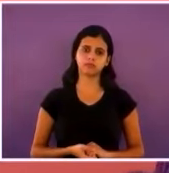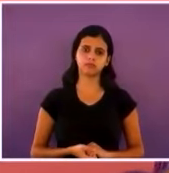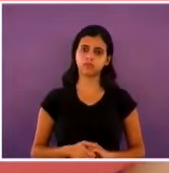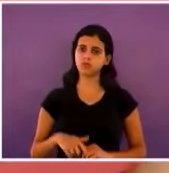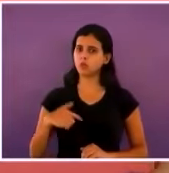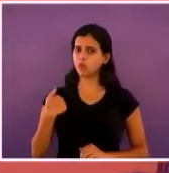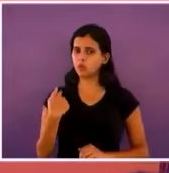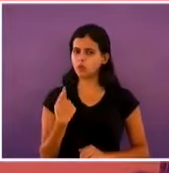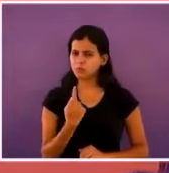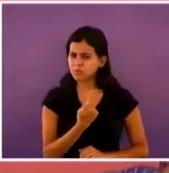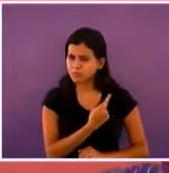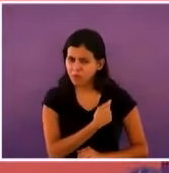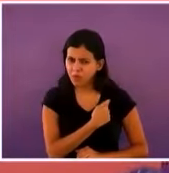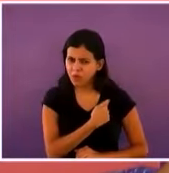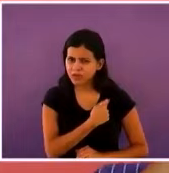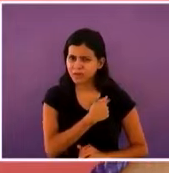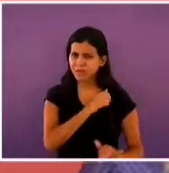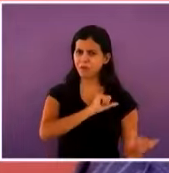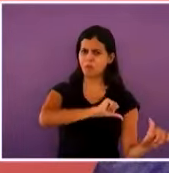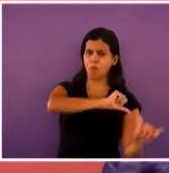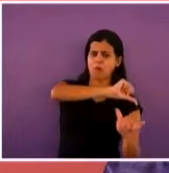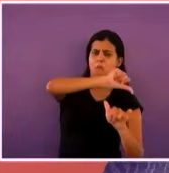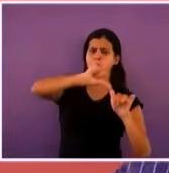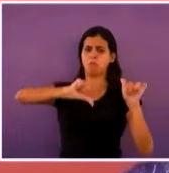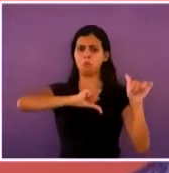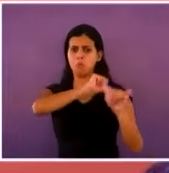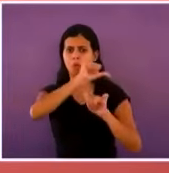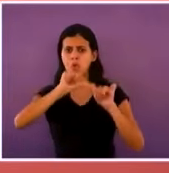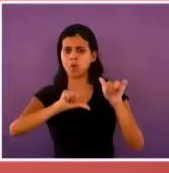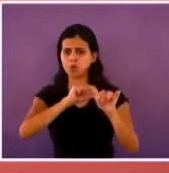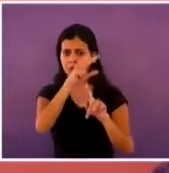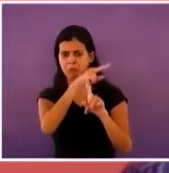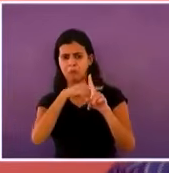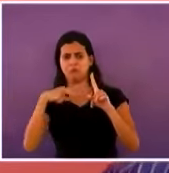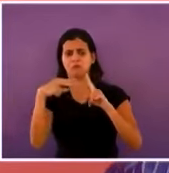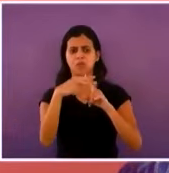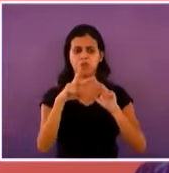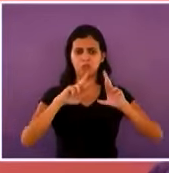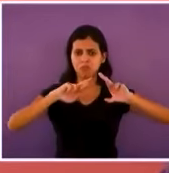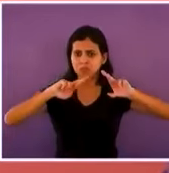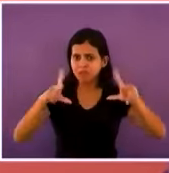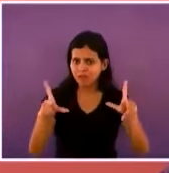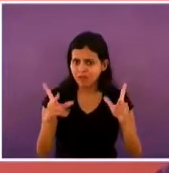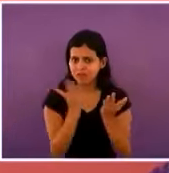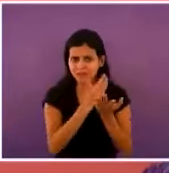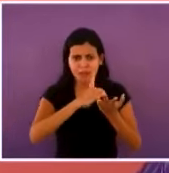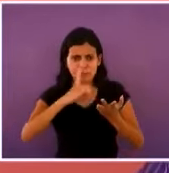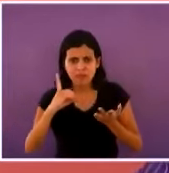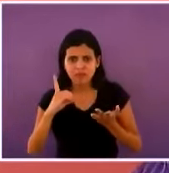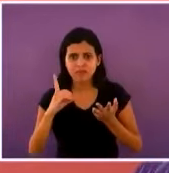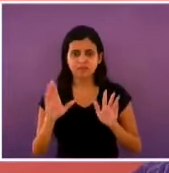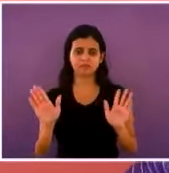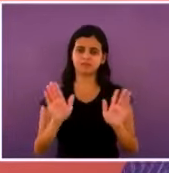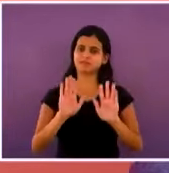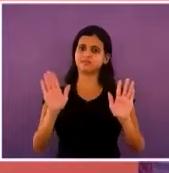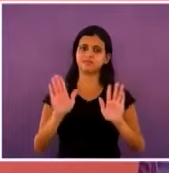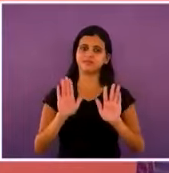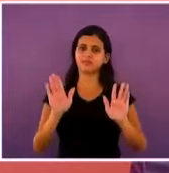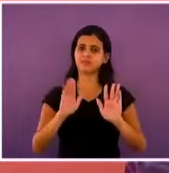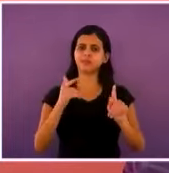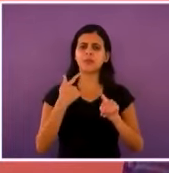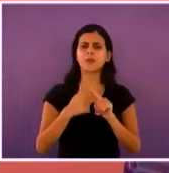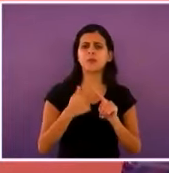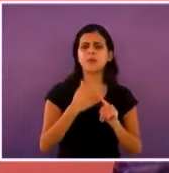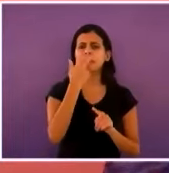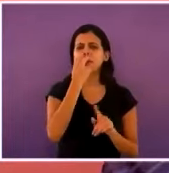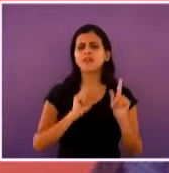Nós não estamos para mudar para uma nova forma de ver o evangelho. That looks like the gospel at points. Porque